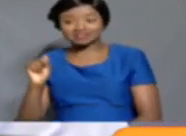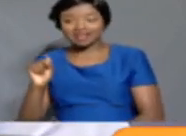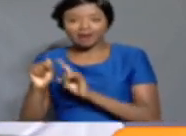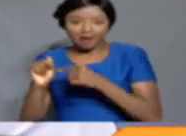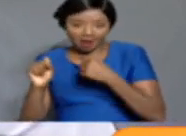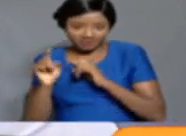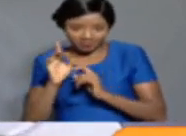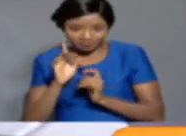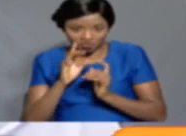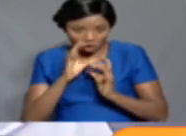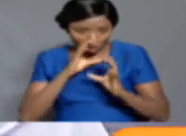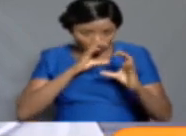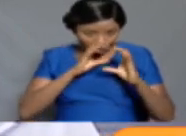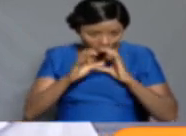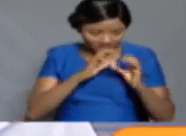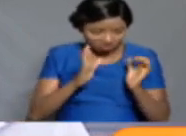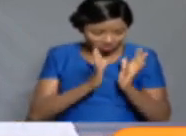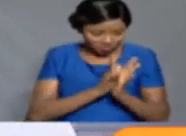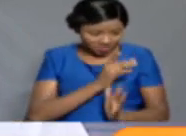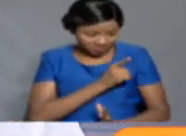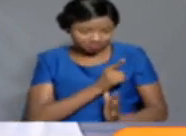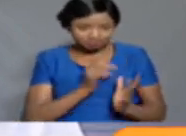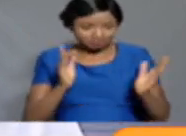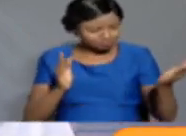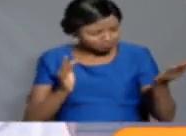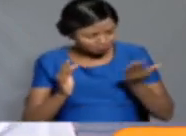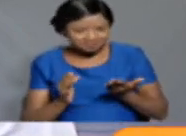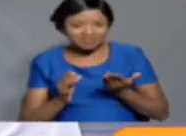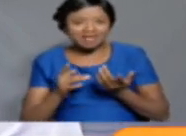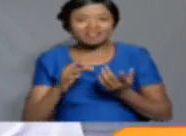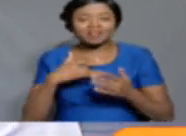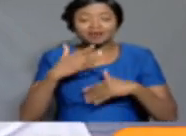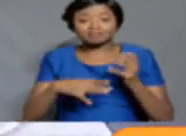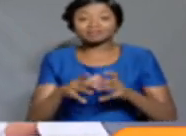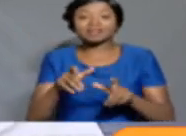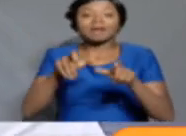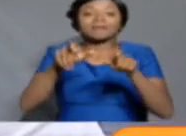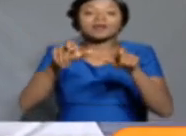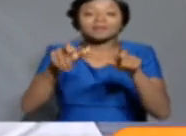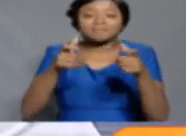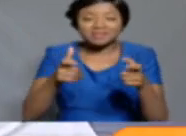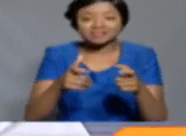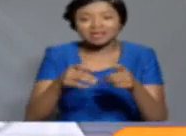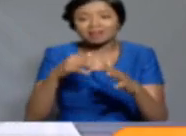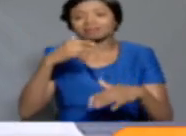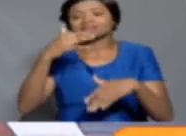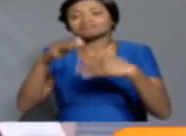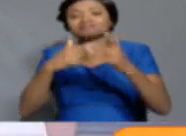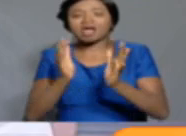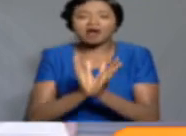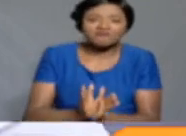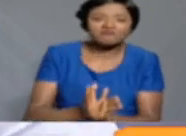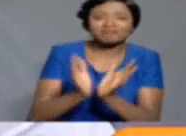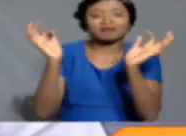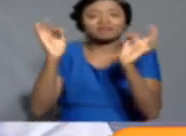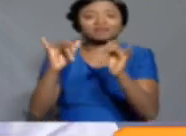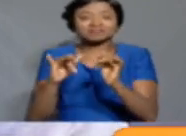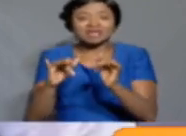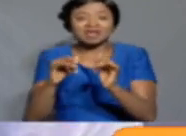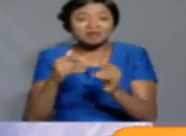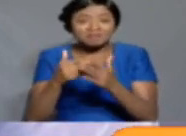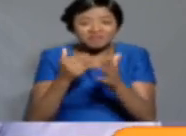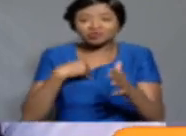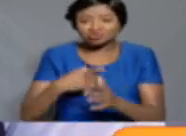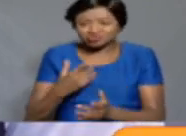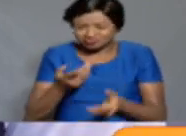conversation between him and the stakeholders. Don't do press conferences. Don't do public events before you lock yourselves up in a